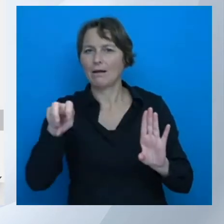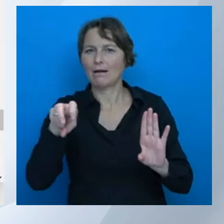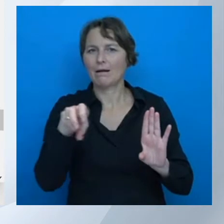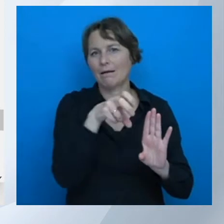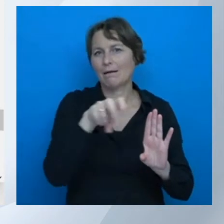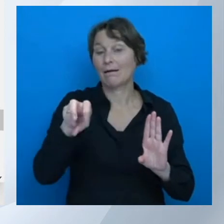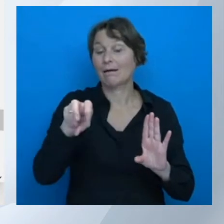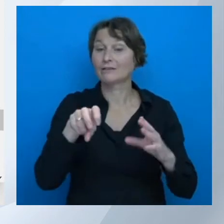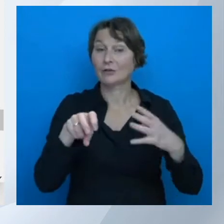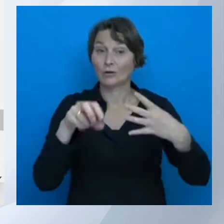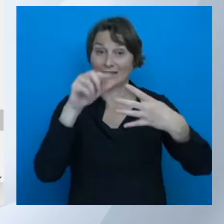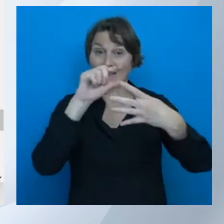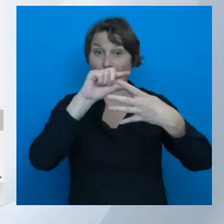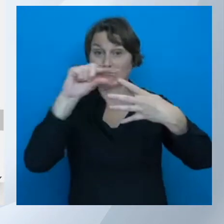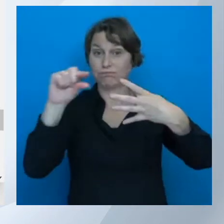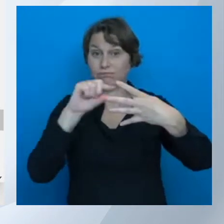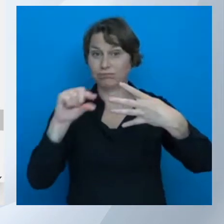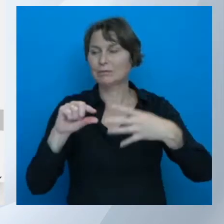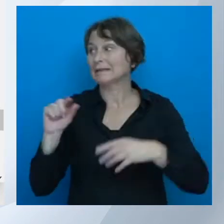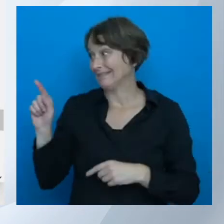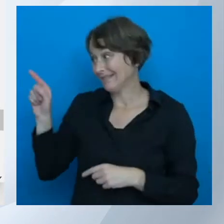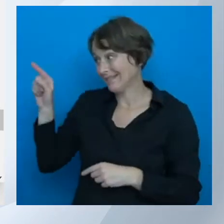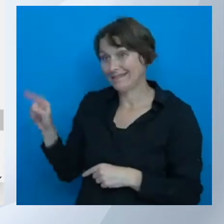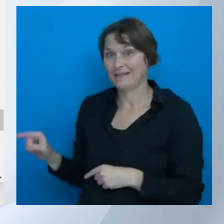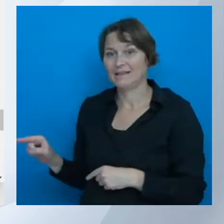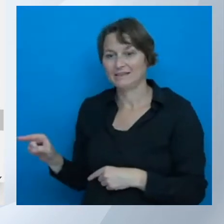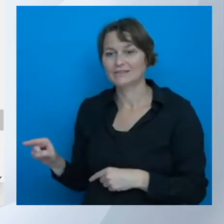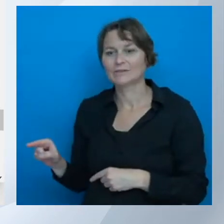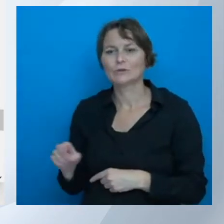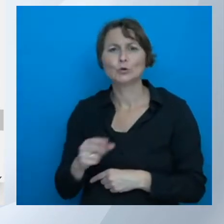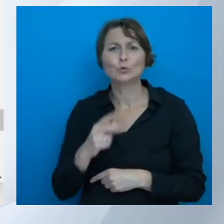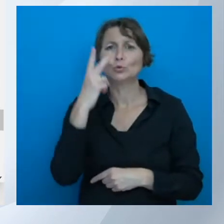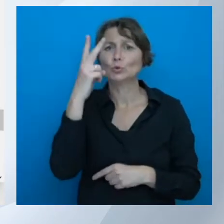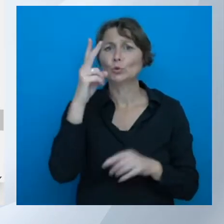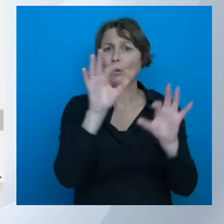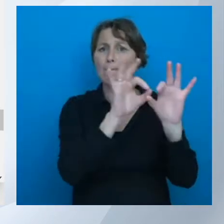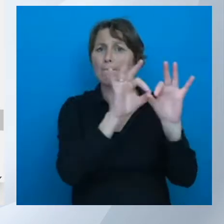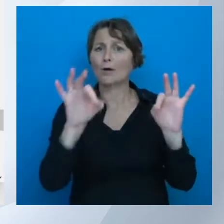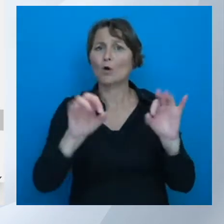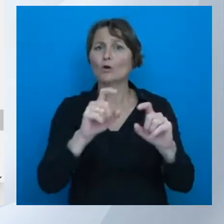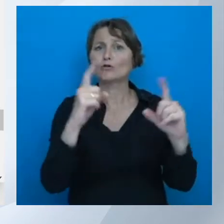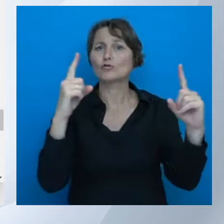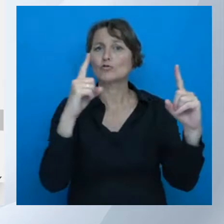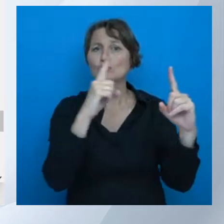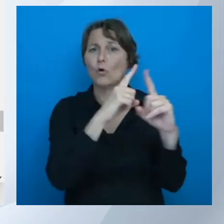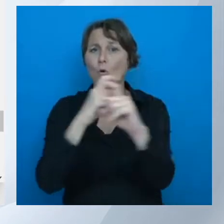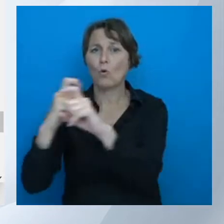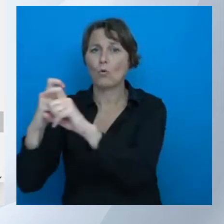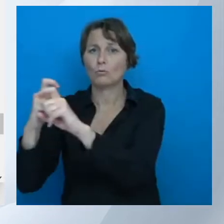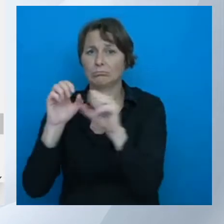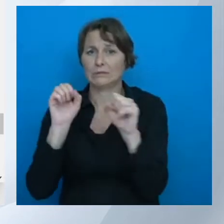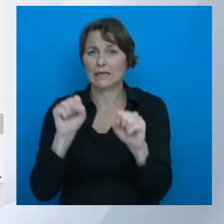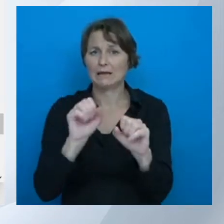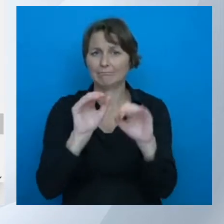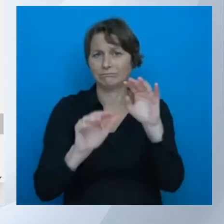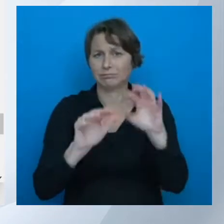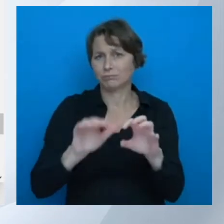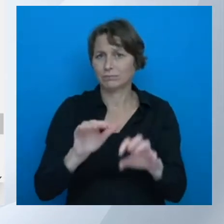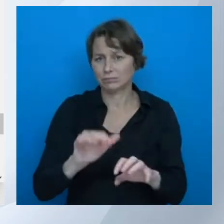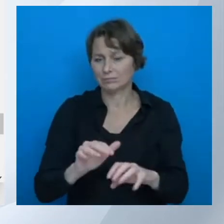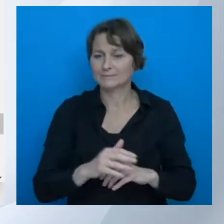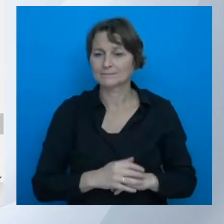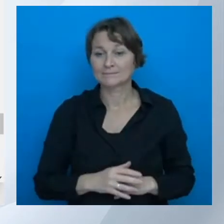this widget basically with these 2 lines of code. And then we can see such a thing